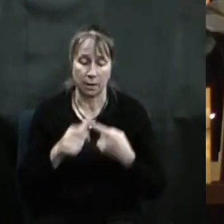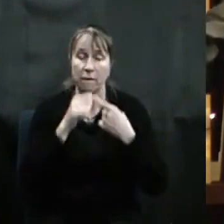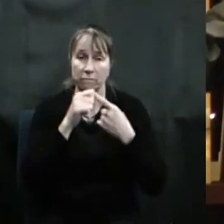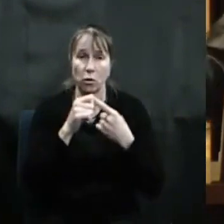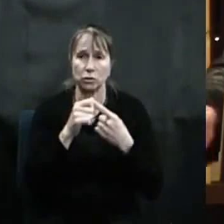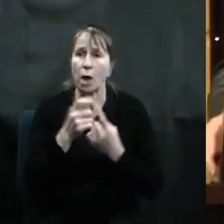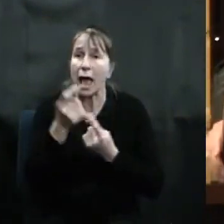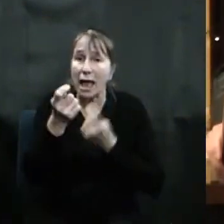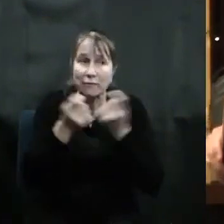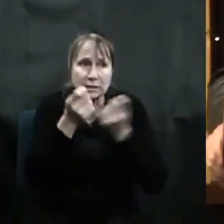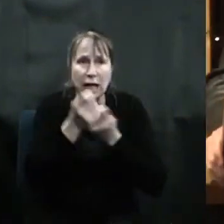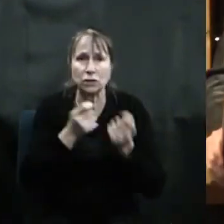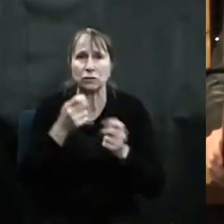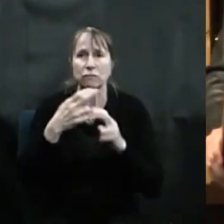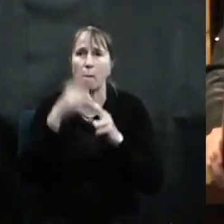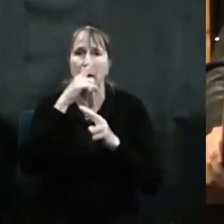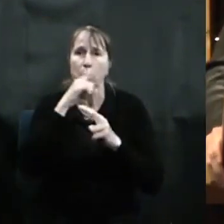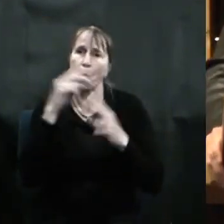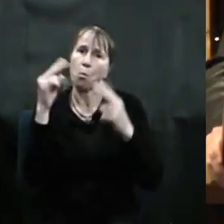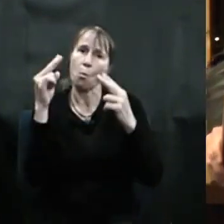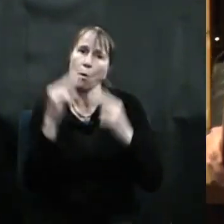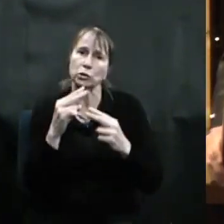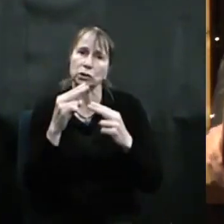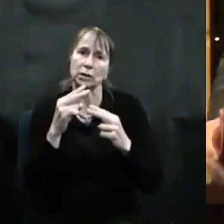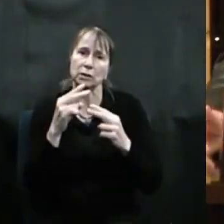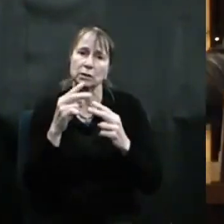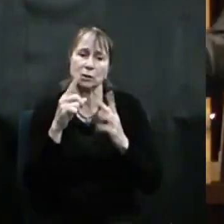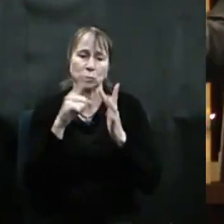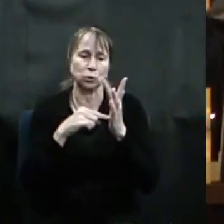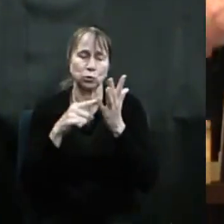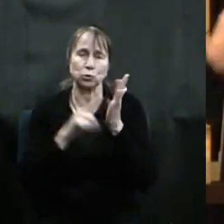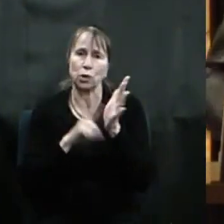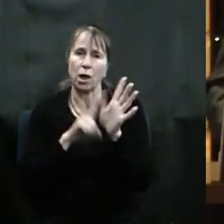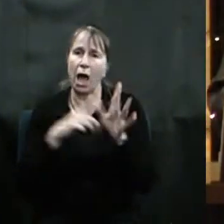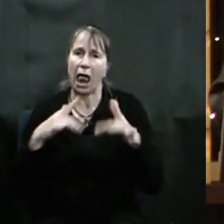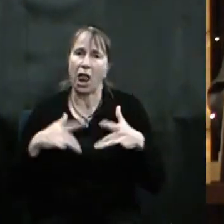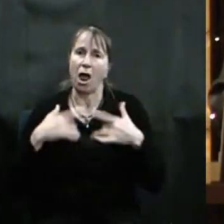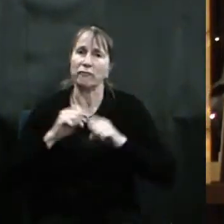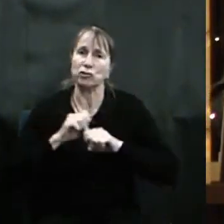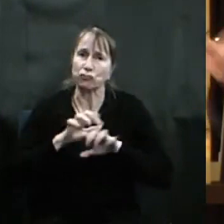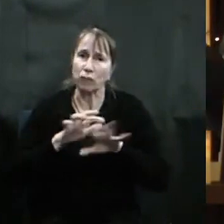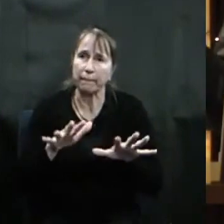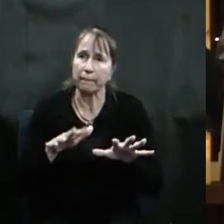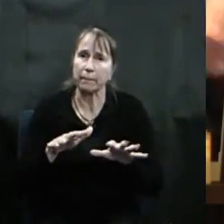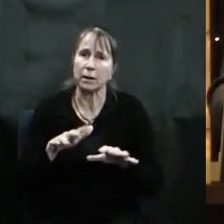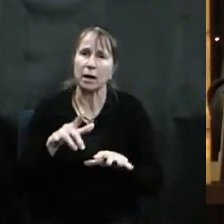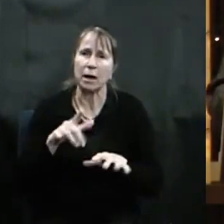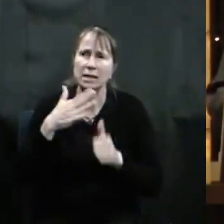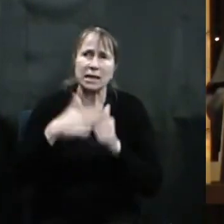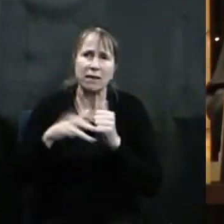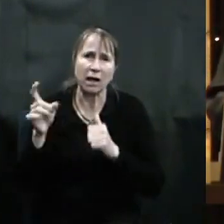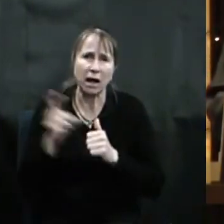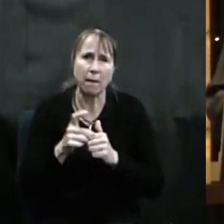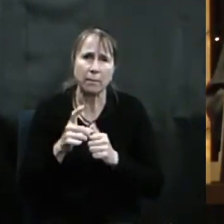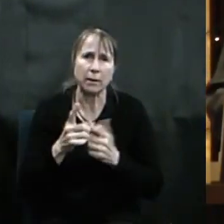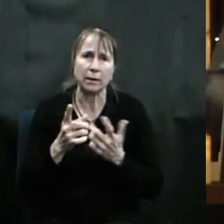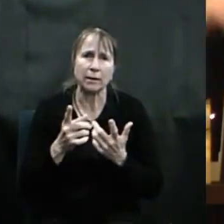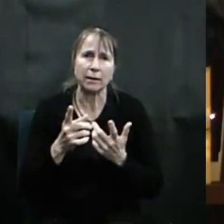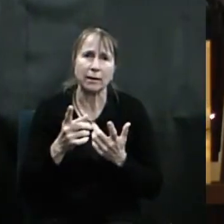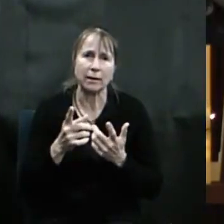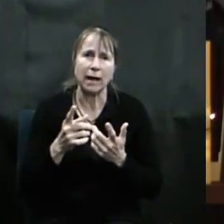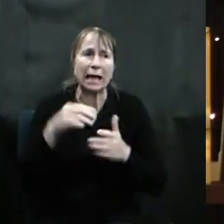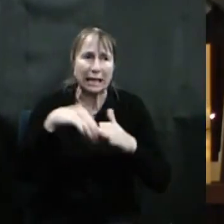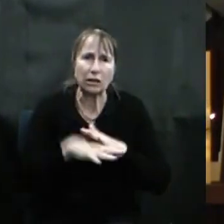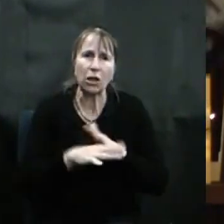are watching our St. David's July stream but have never been to St. David's. We'd love to hear from you.